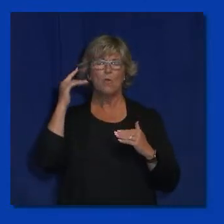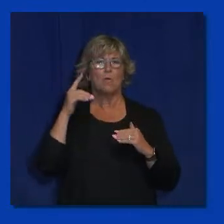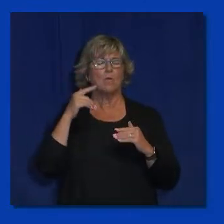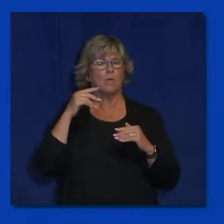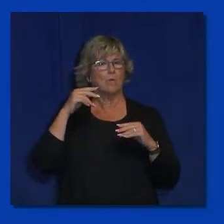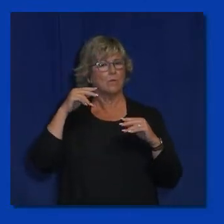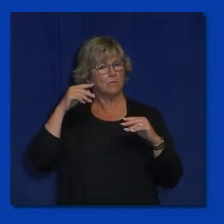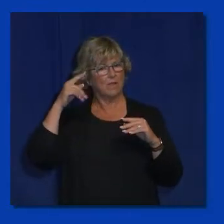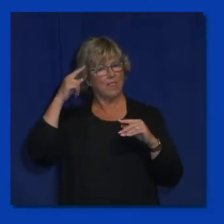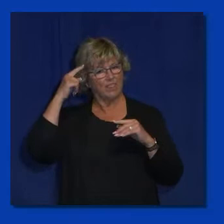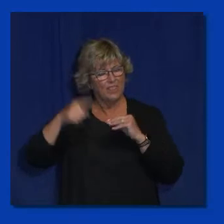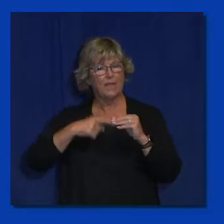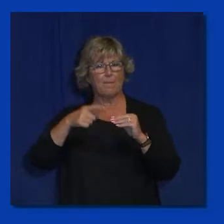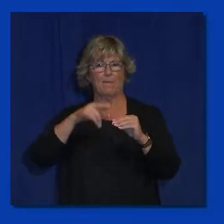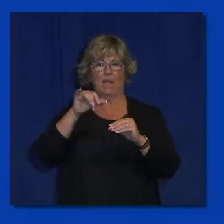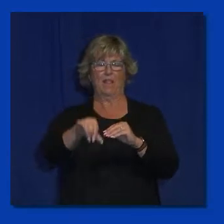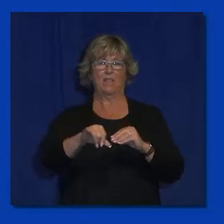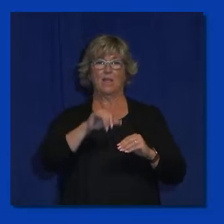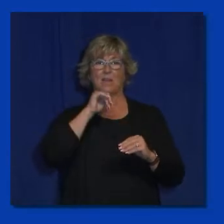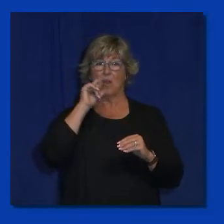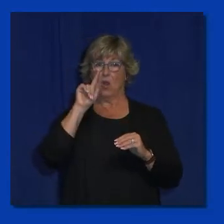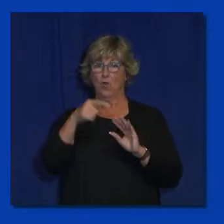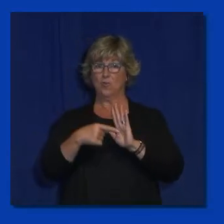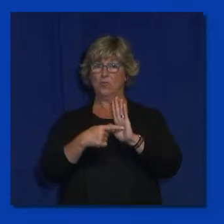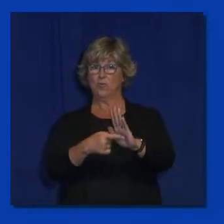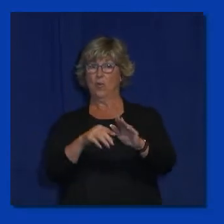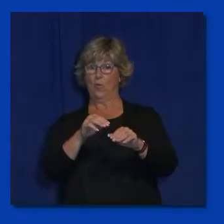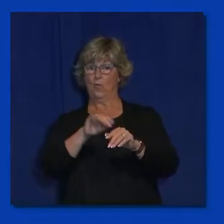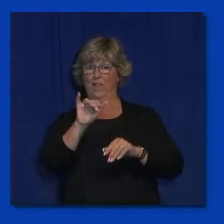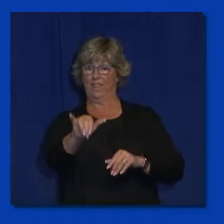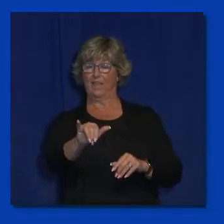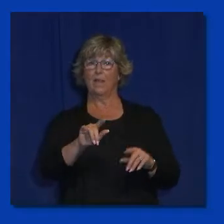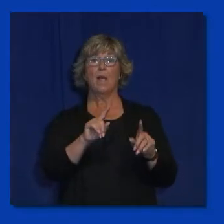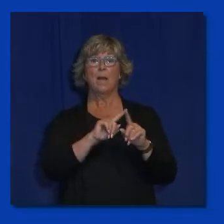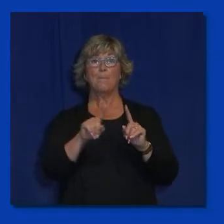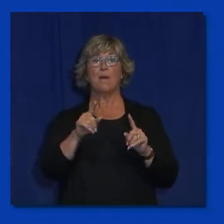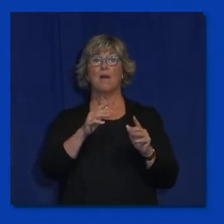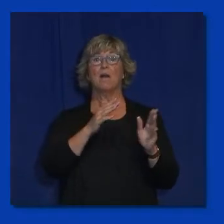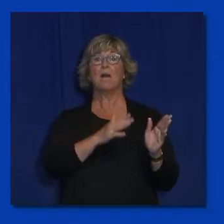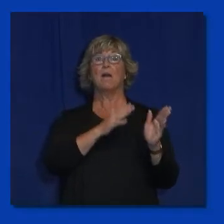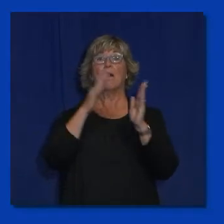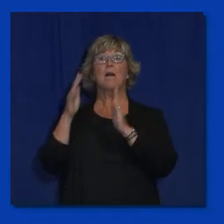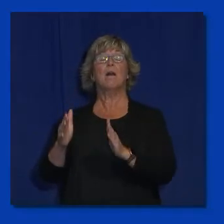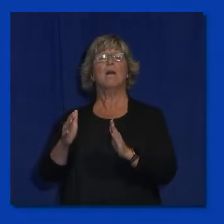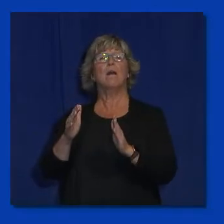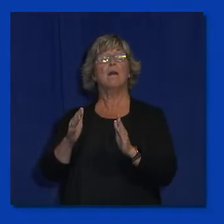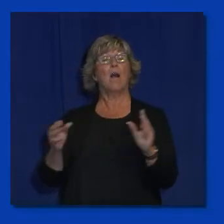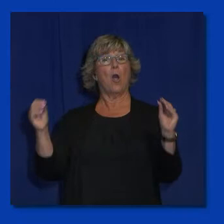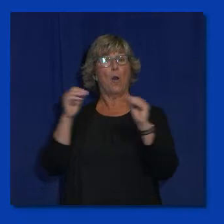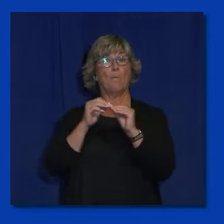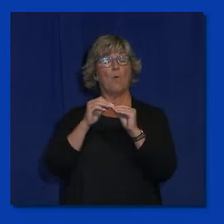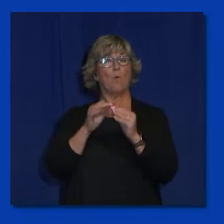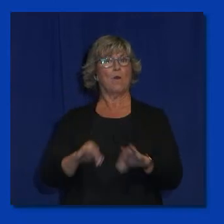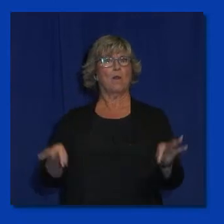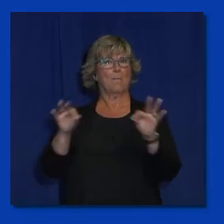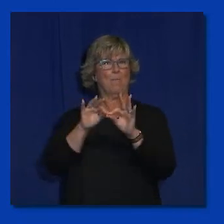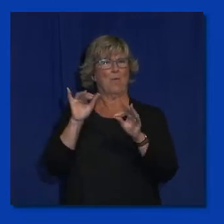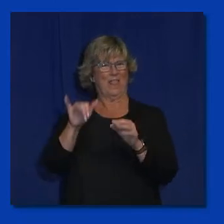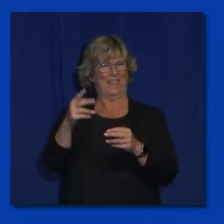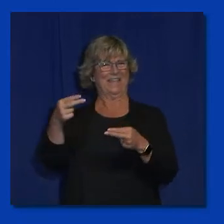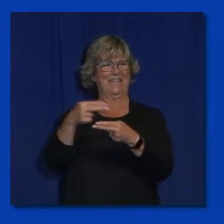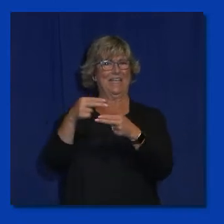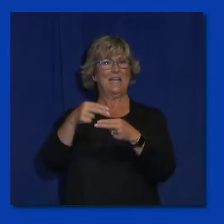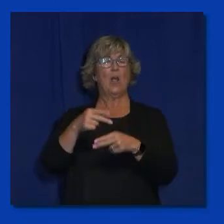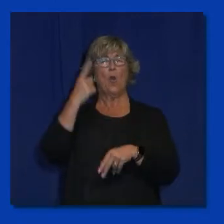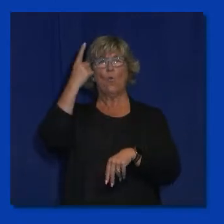reflected in terms of this slide, but it's also reflected in terms of this, arguably even more important slide, that the